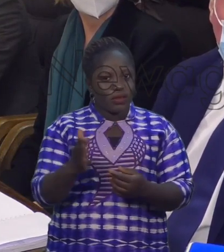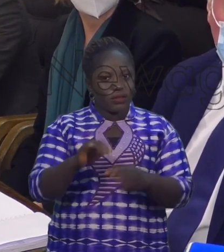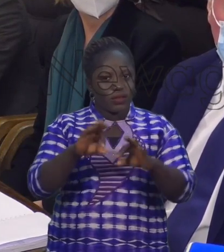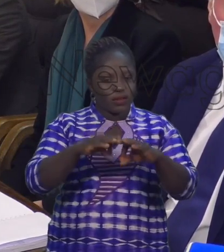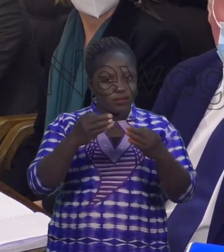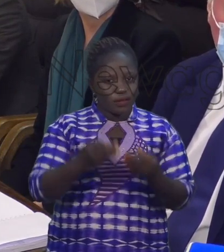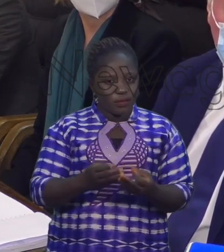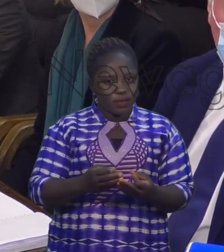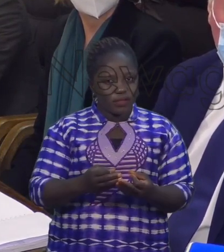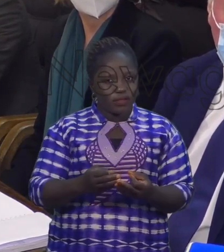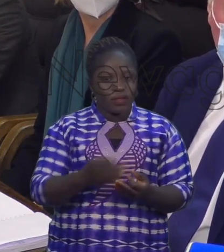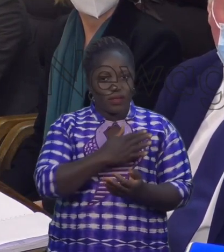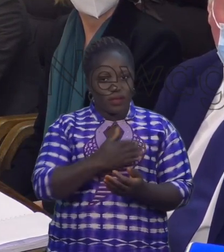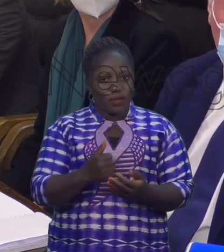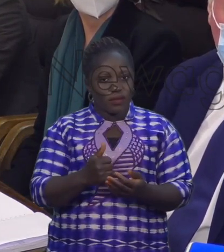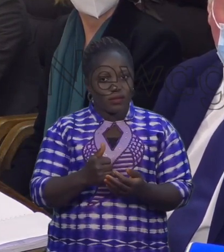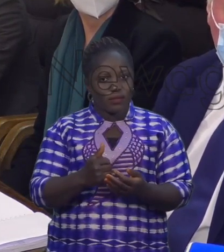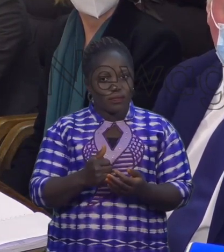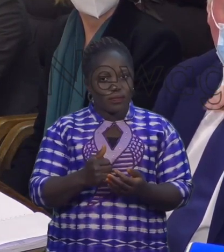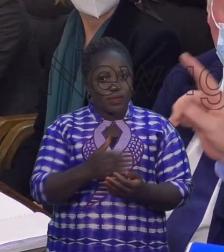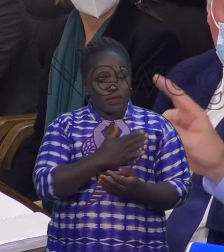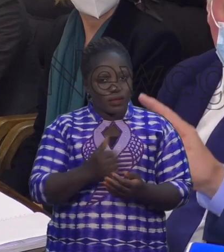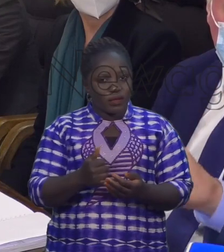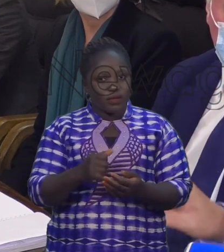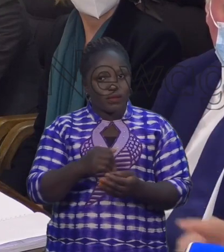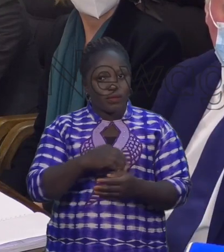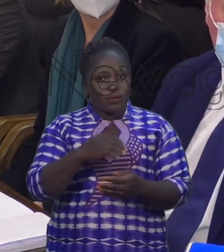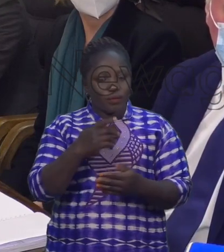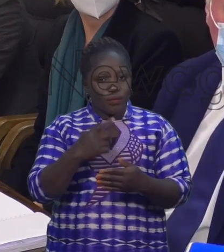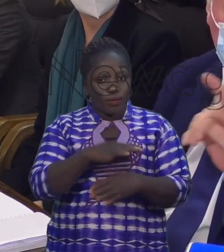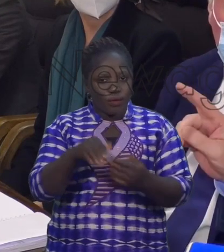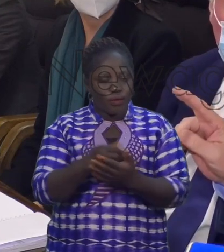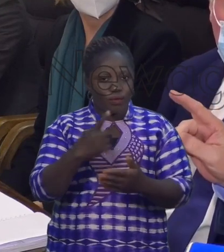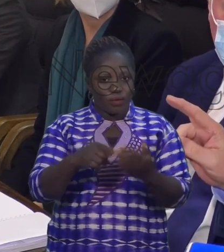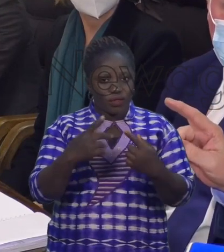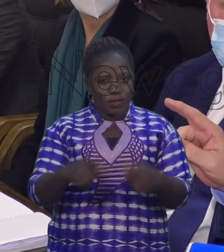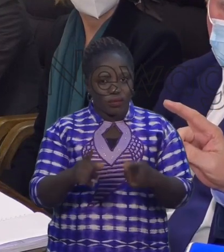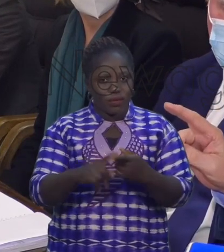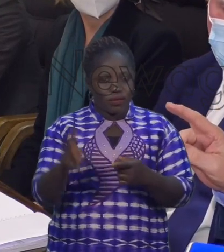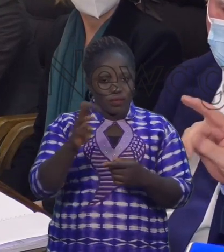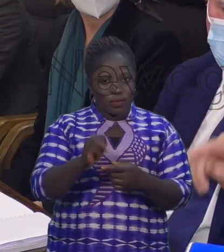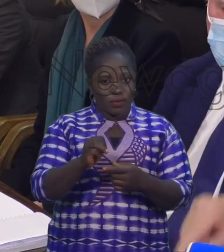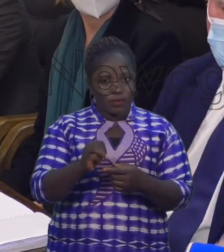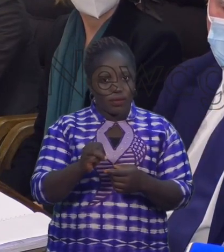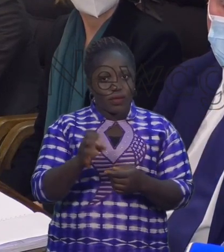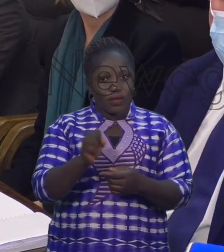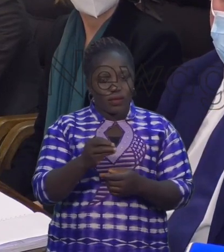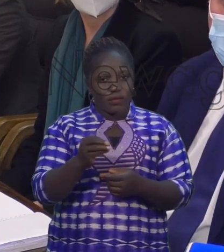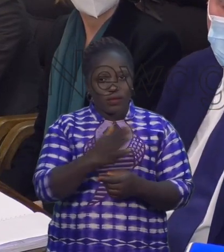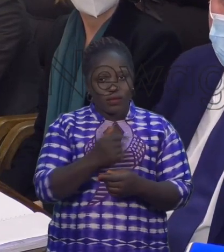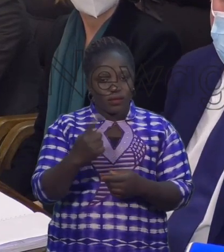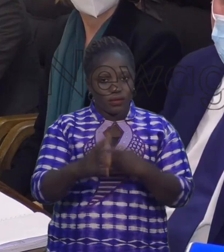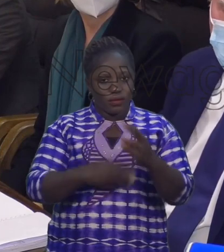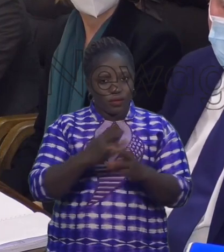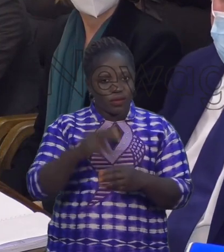and their families, and the destitution, and the cycles of displacement that resulted. The conscience of the